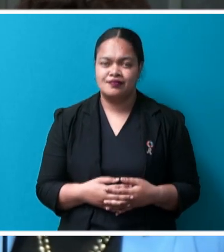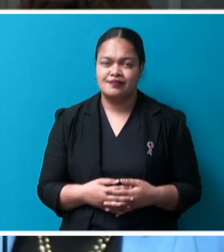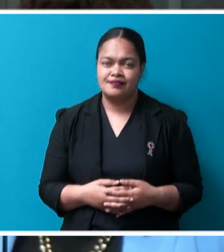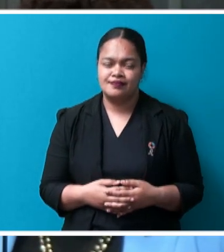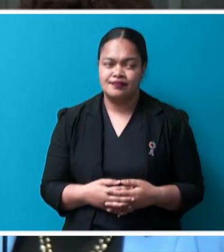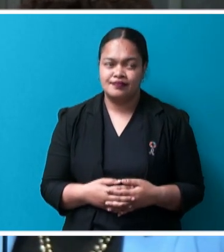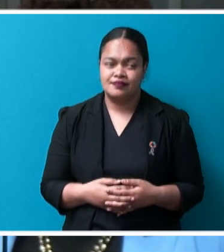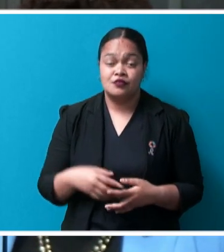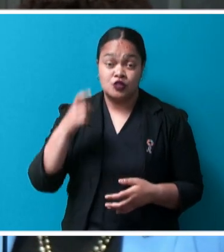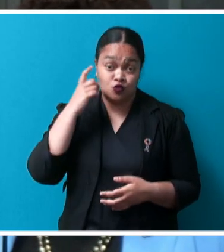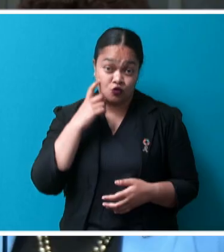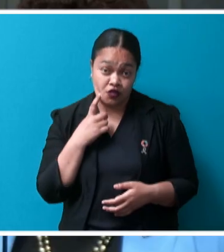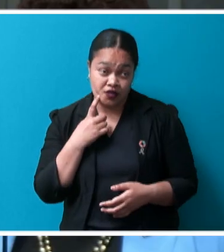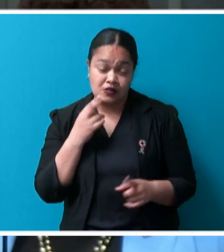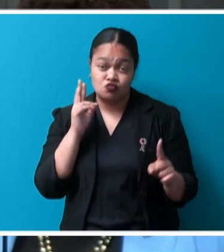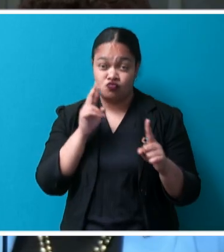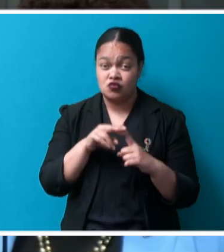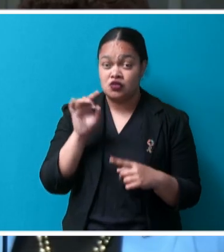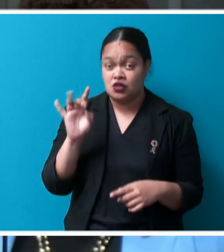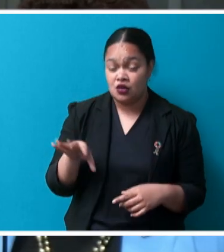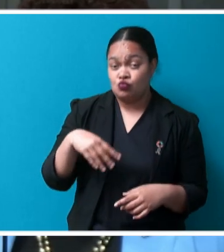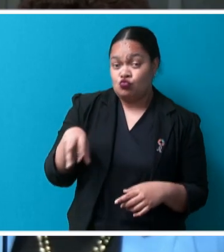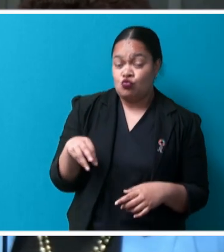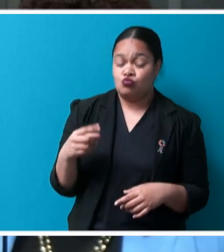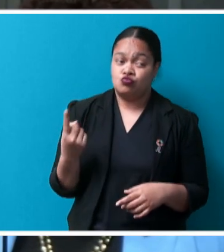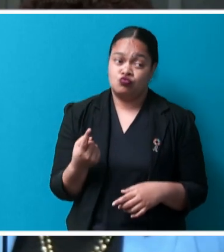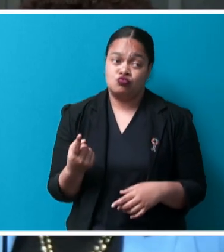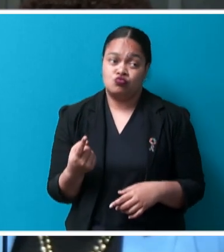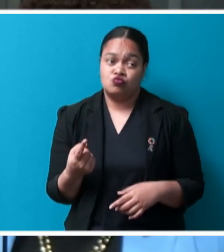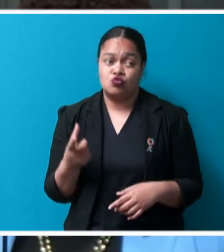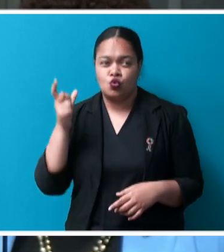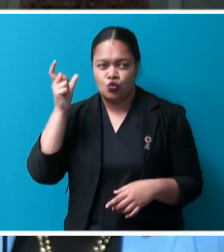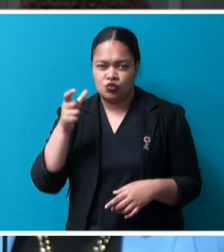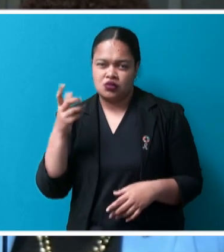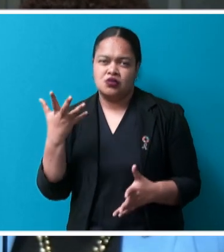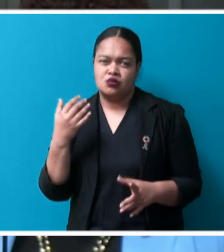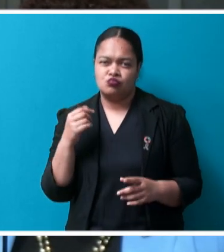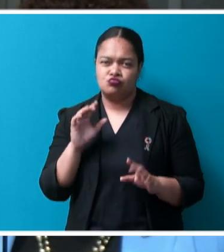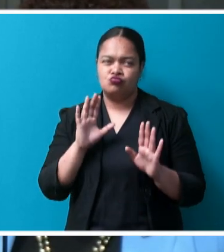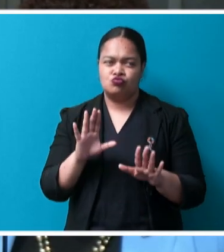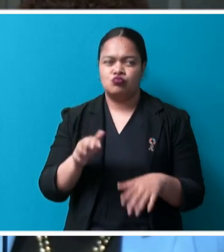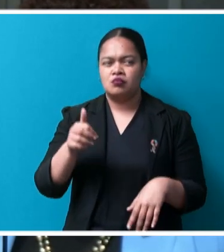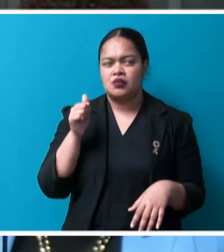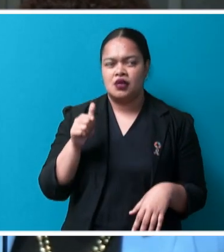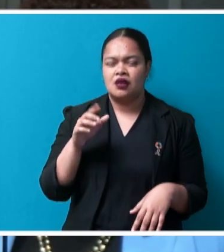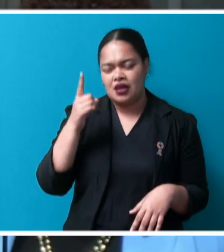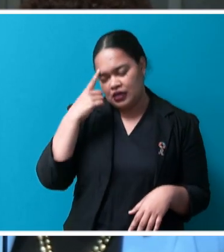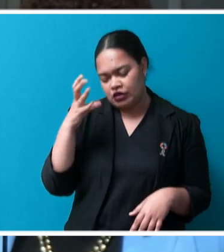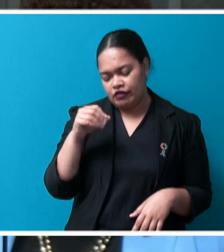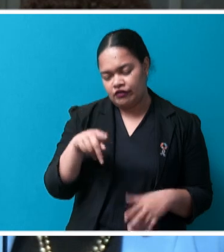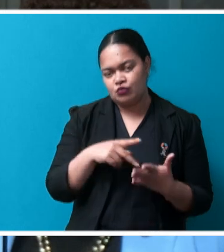to try and reach out to those that are constantly pushing back on the idea of this program being